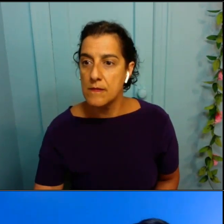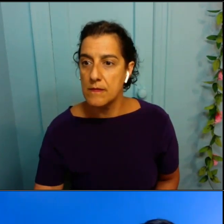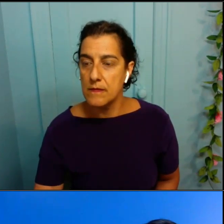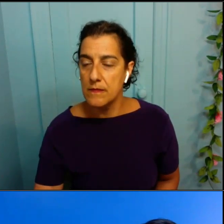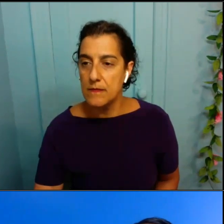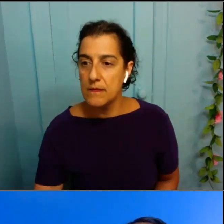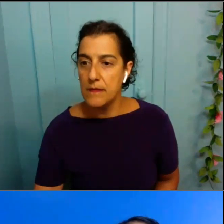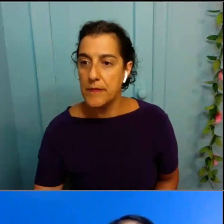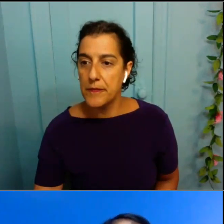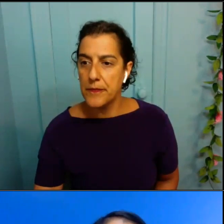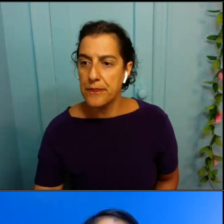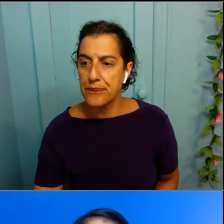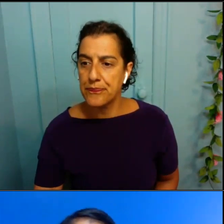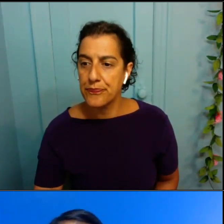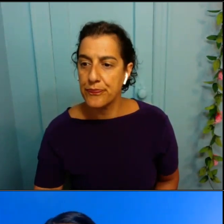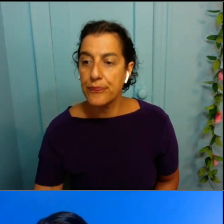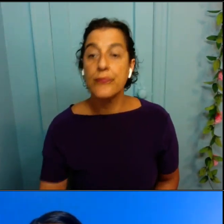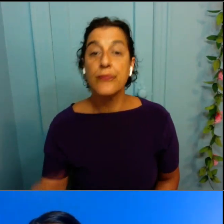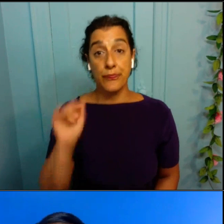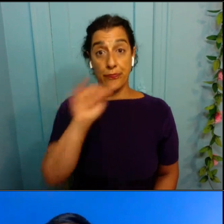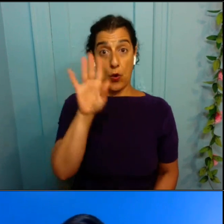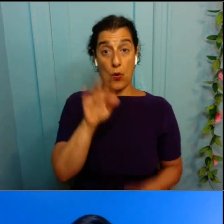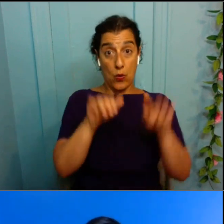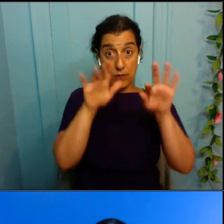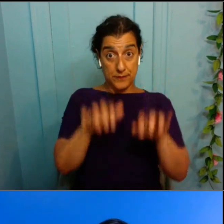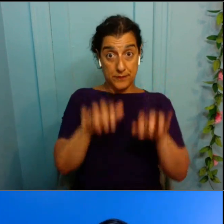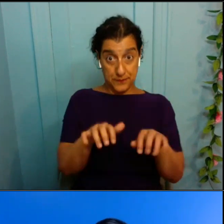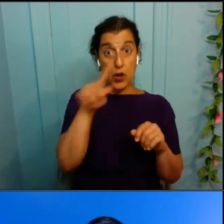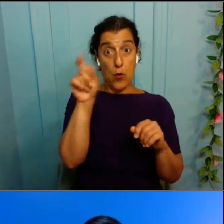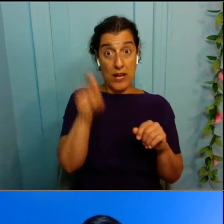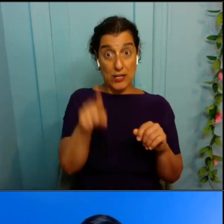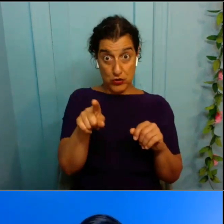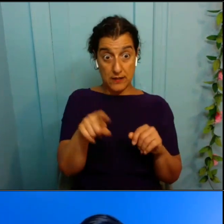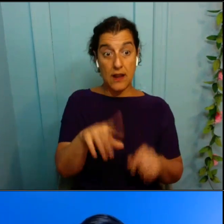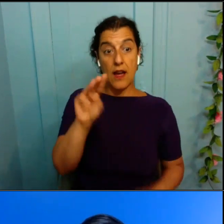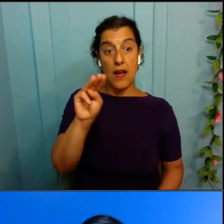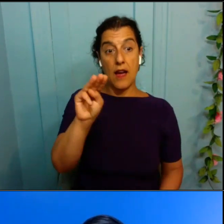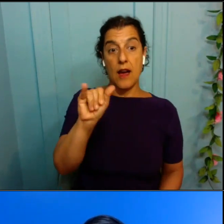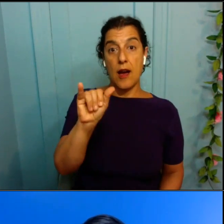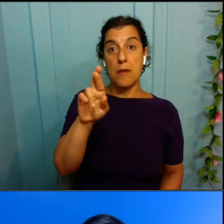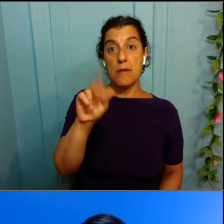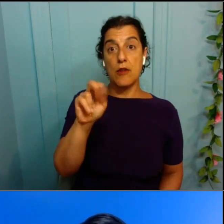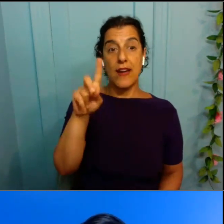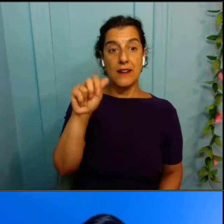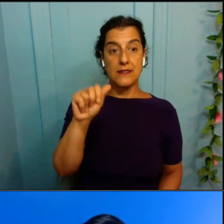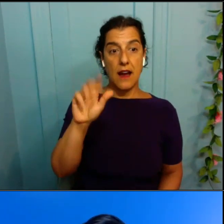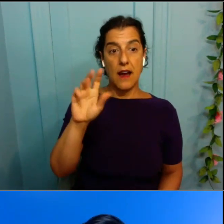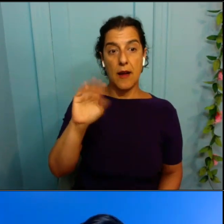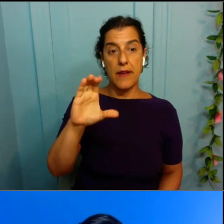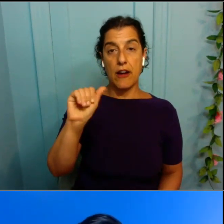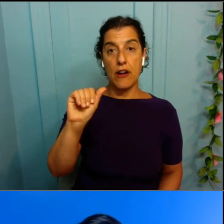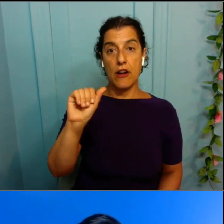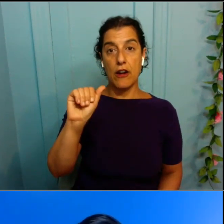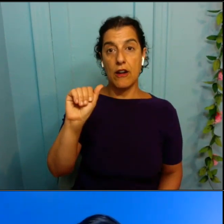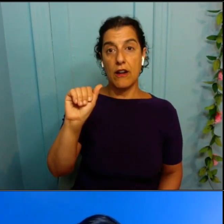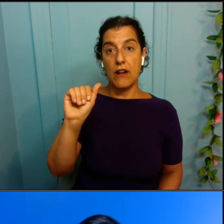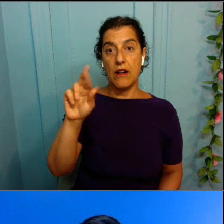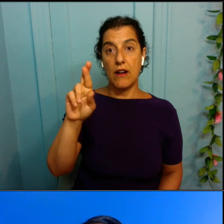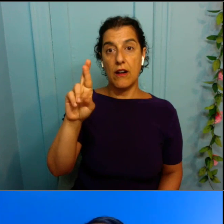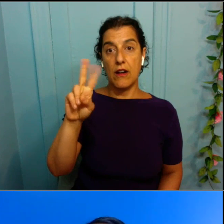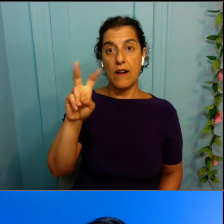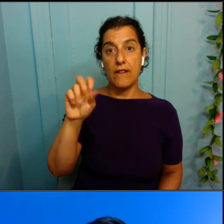questions to the panelists, and our moderator, Miranda McCarville, will ask them, will pass them on to the panelists. So